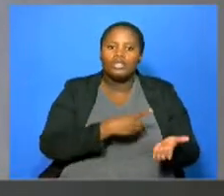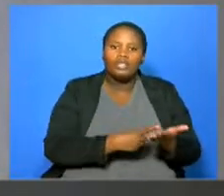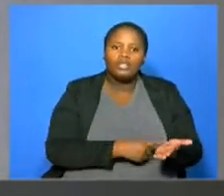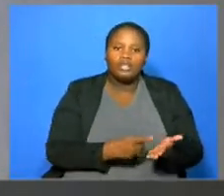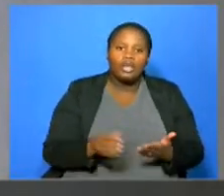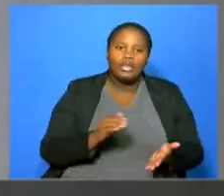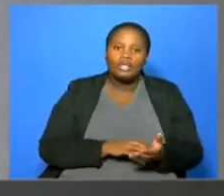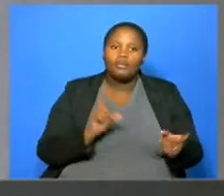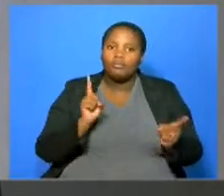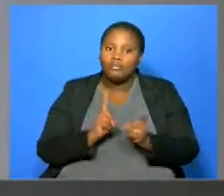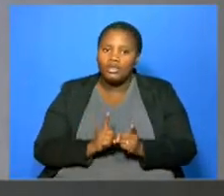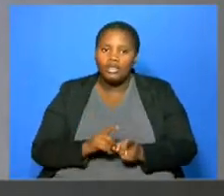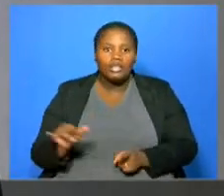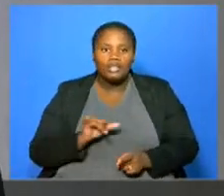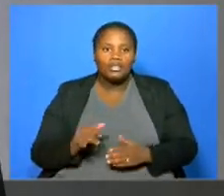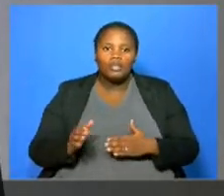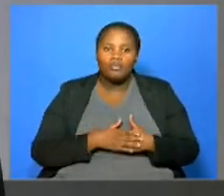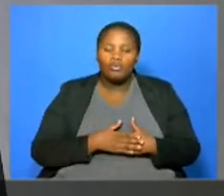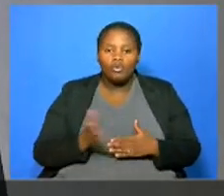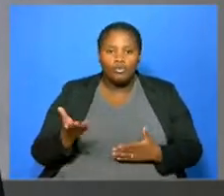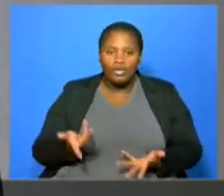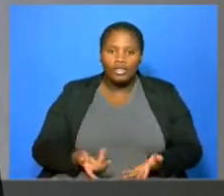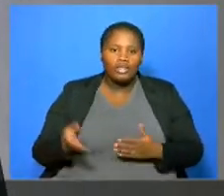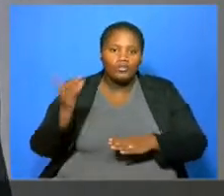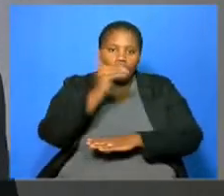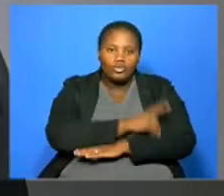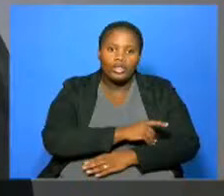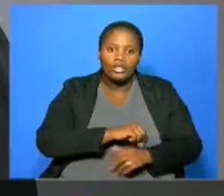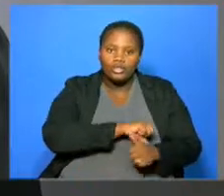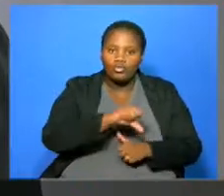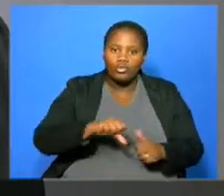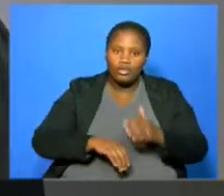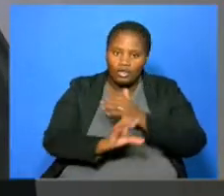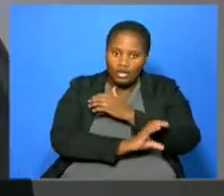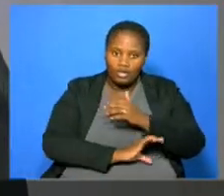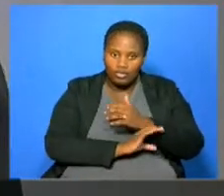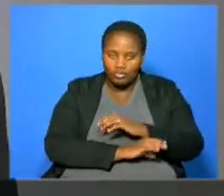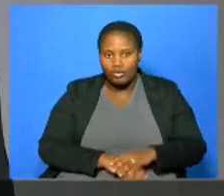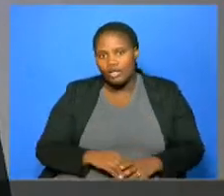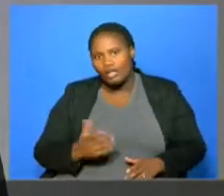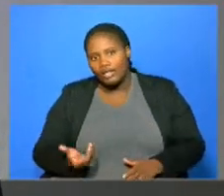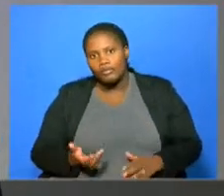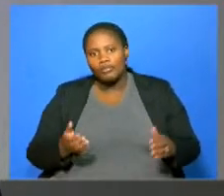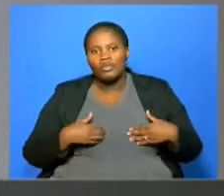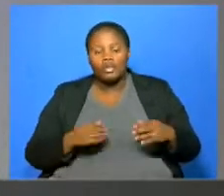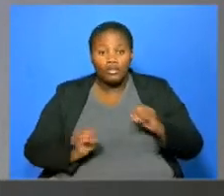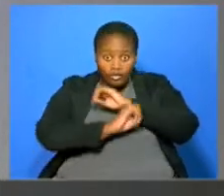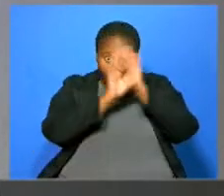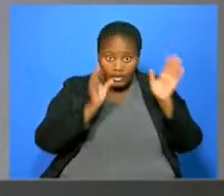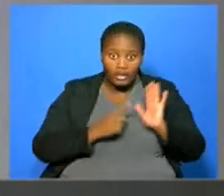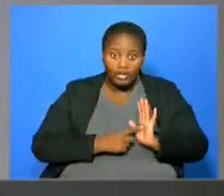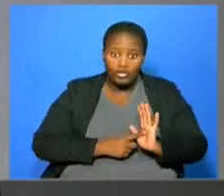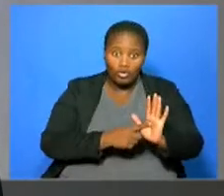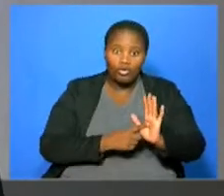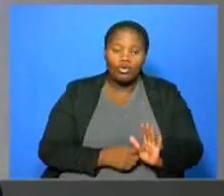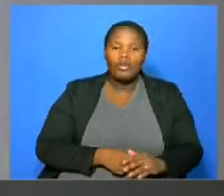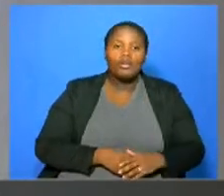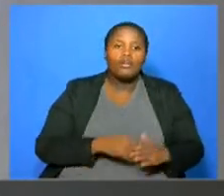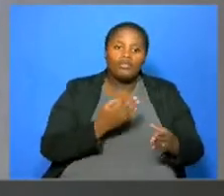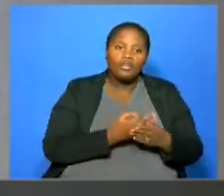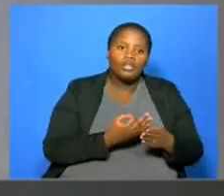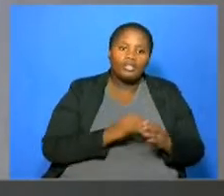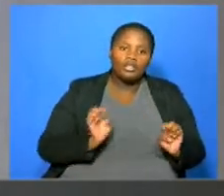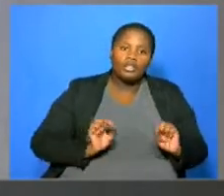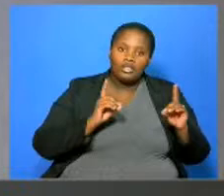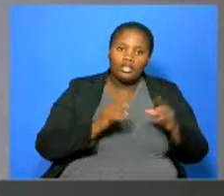with even during the open days that we hosted around the country, it was very clear that financial education is still